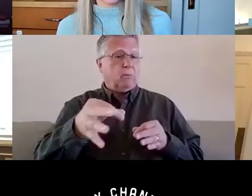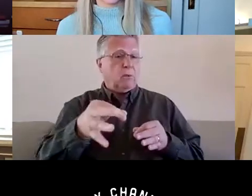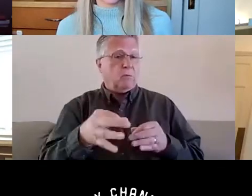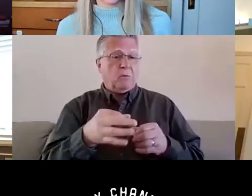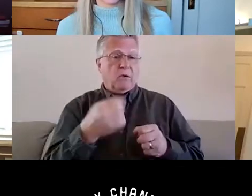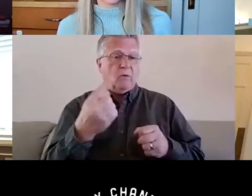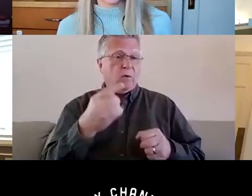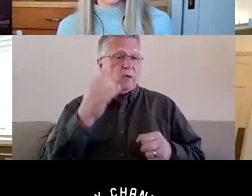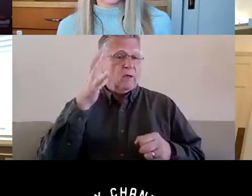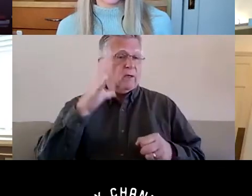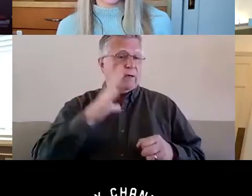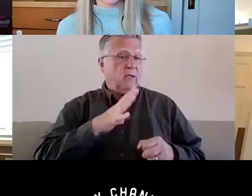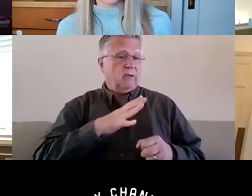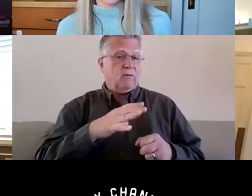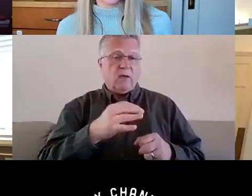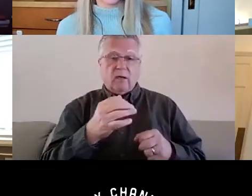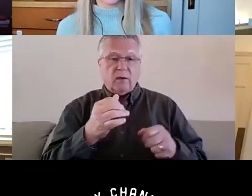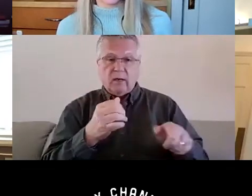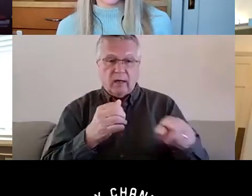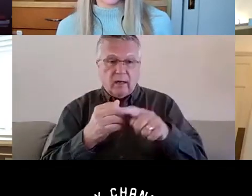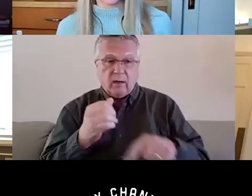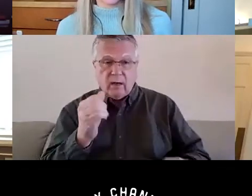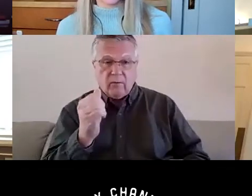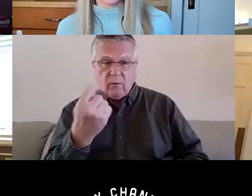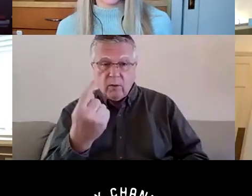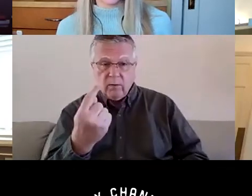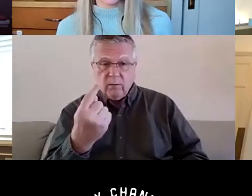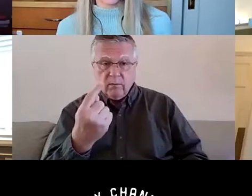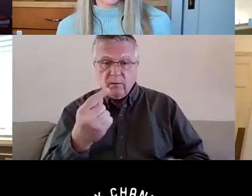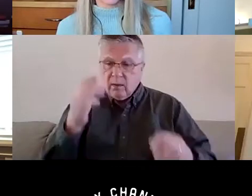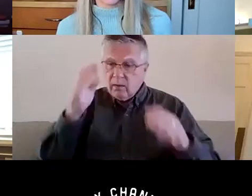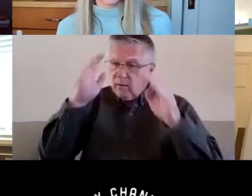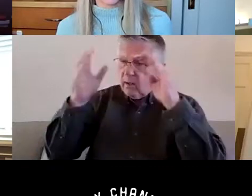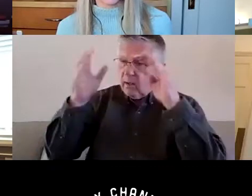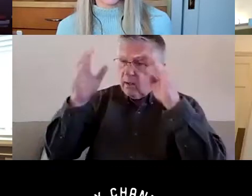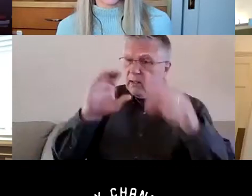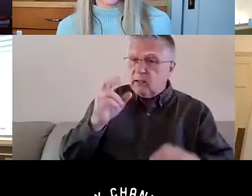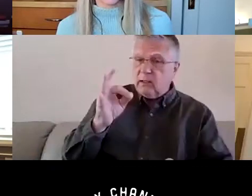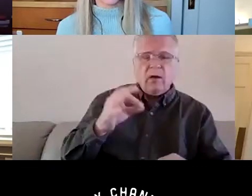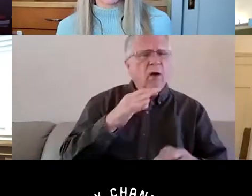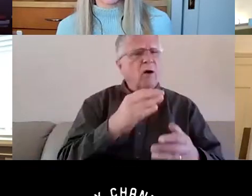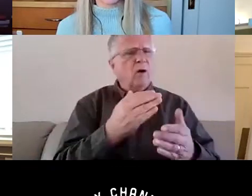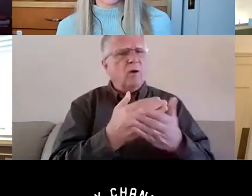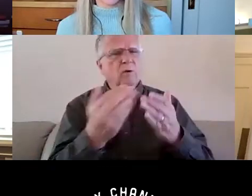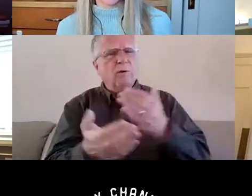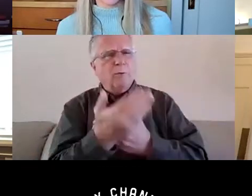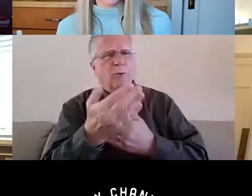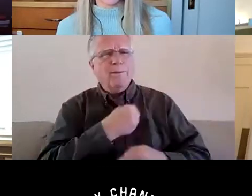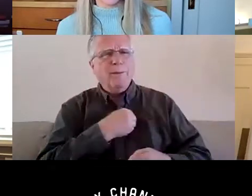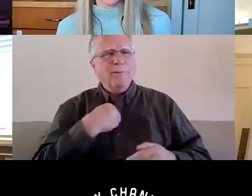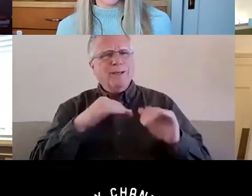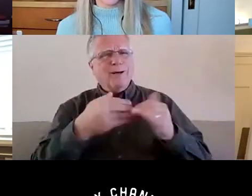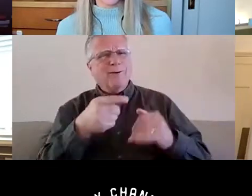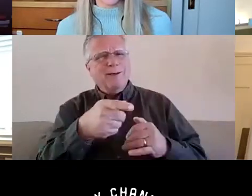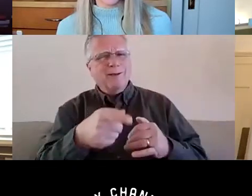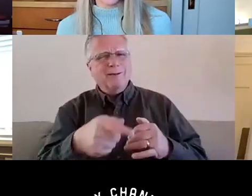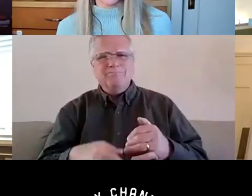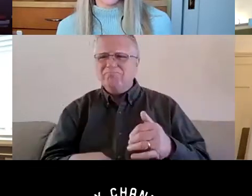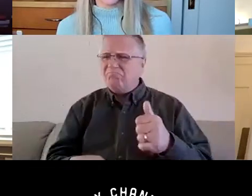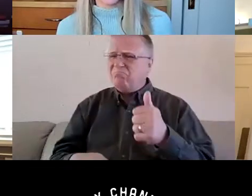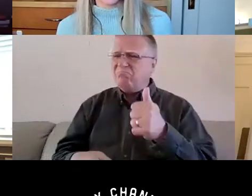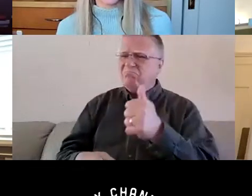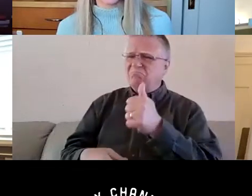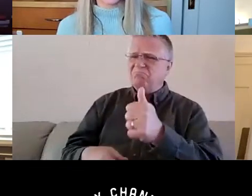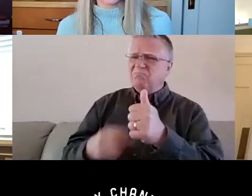okay. Hi, Chief. Good morning, members. How are you? Good, thank you.